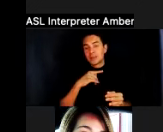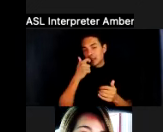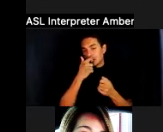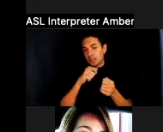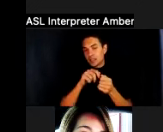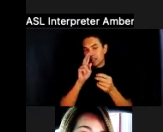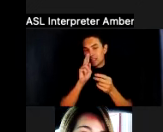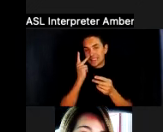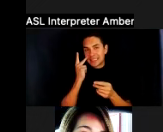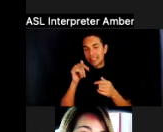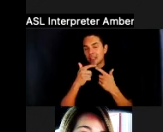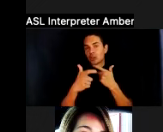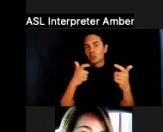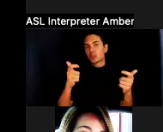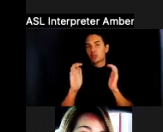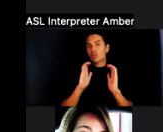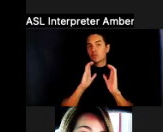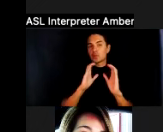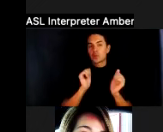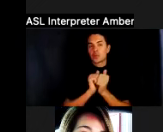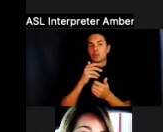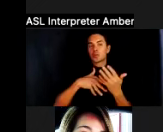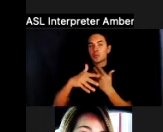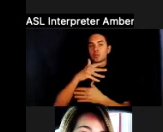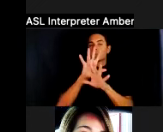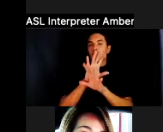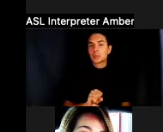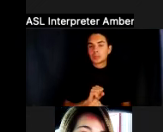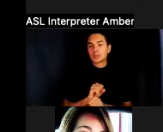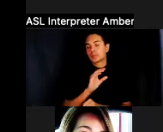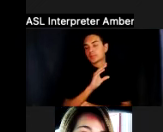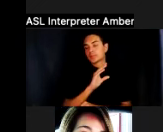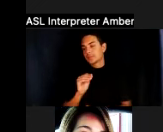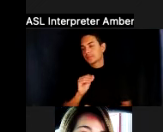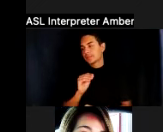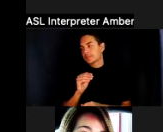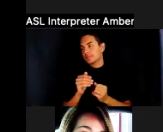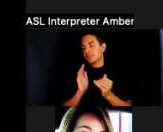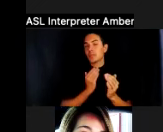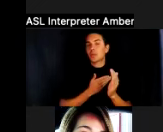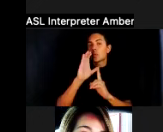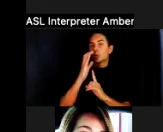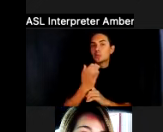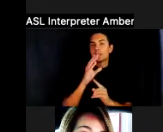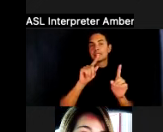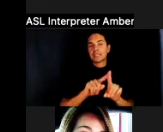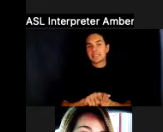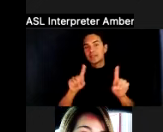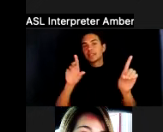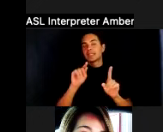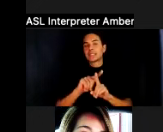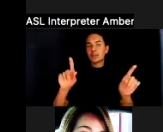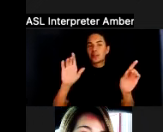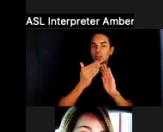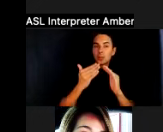much larger conversation about social norms and just like our cultures in general and differences in different